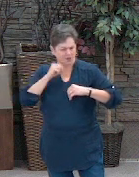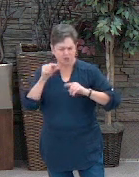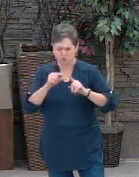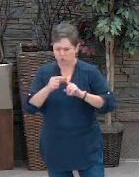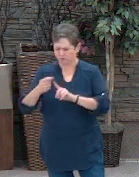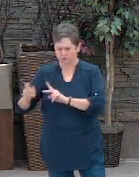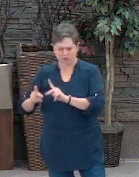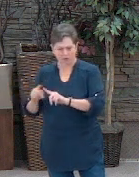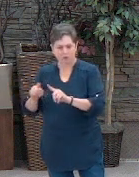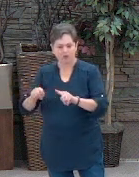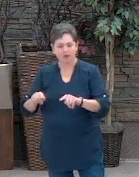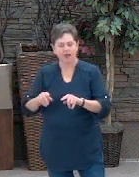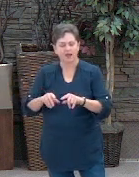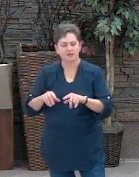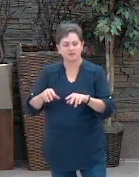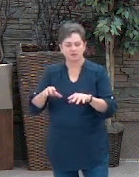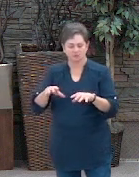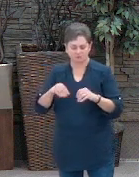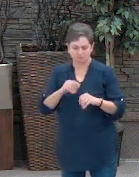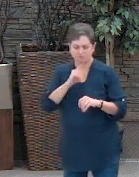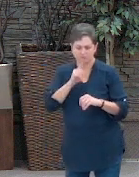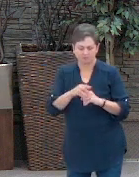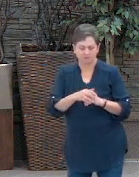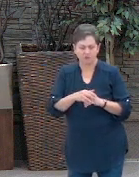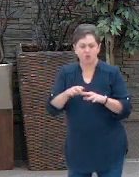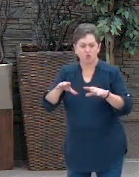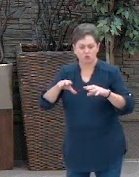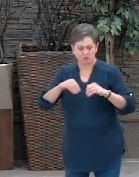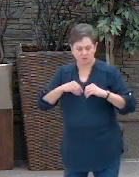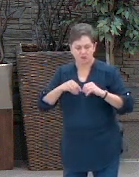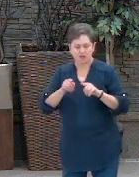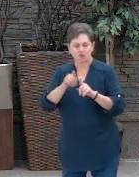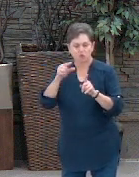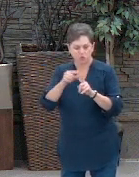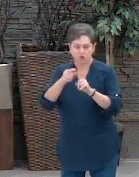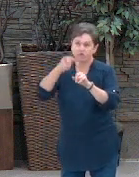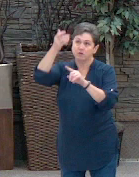of men, but as it actually is, the word of God,